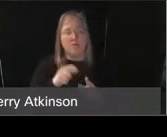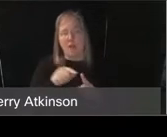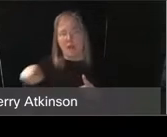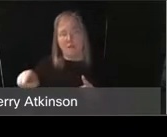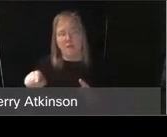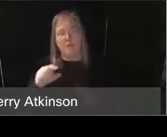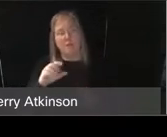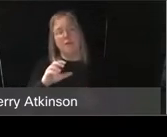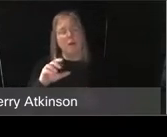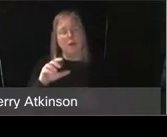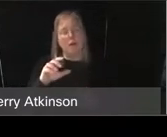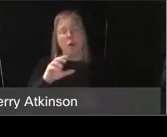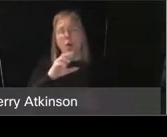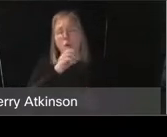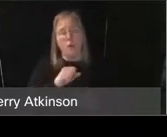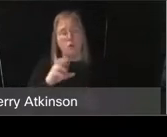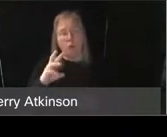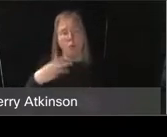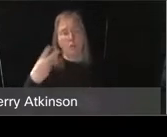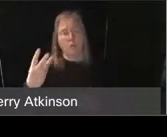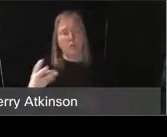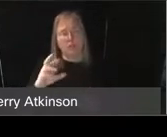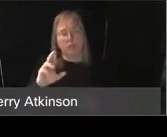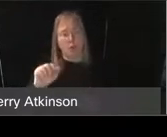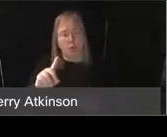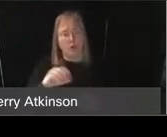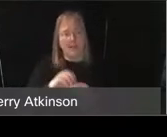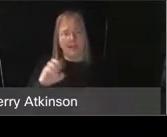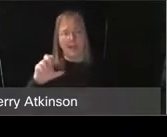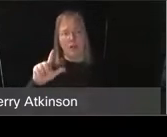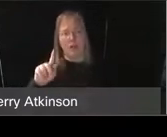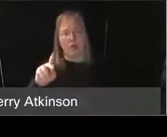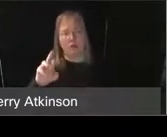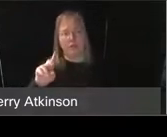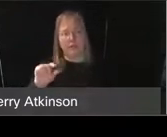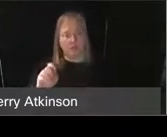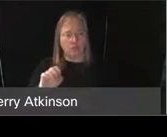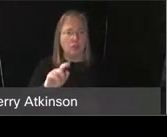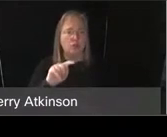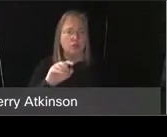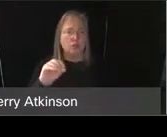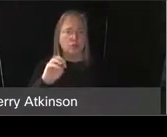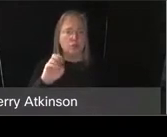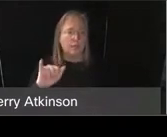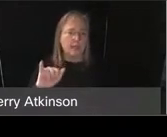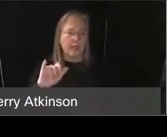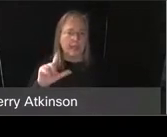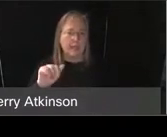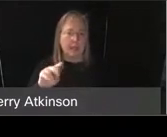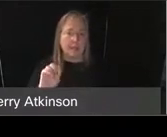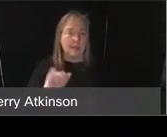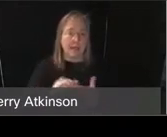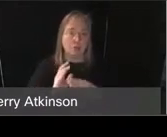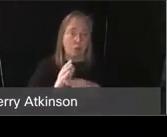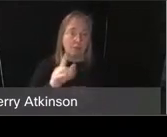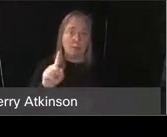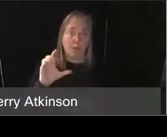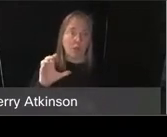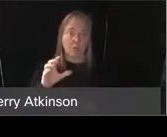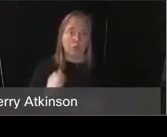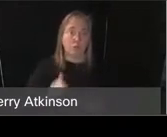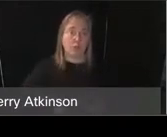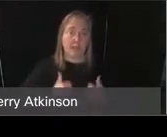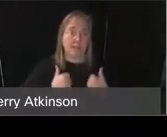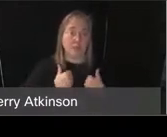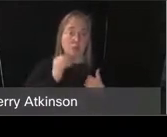Lane. The entire neighborhood has about roughly over 100 residential homes. And it's an only access